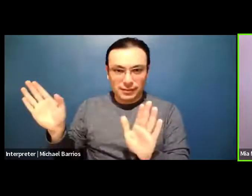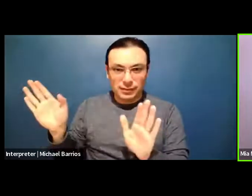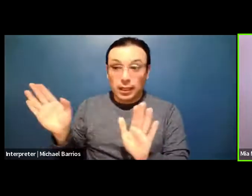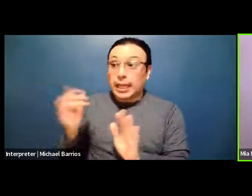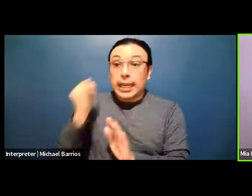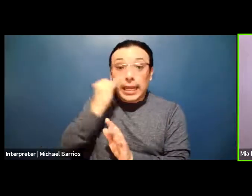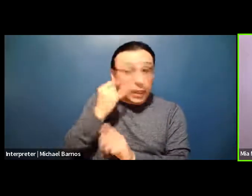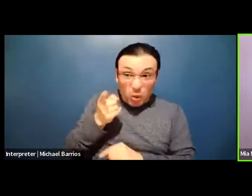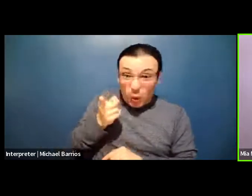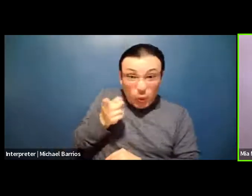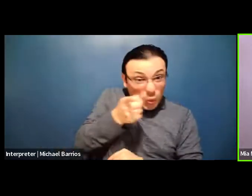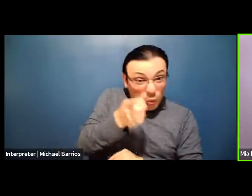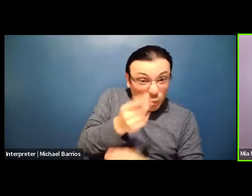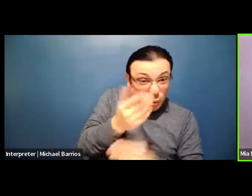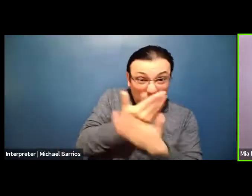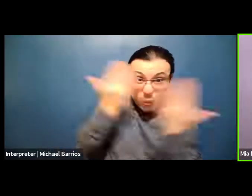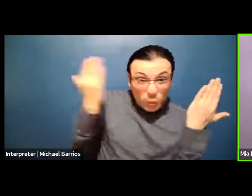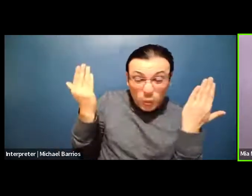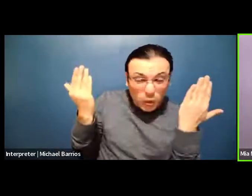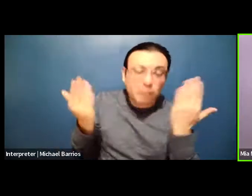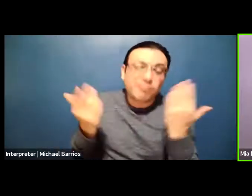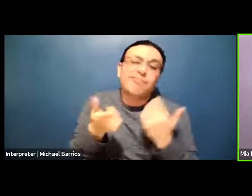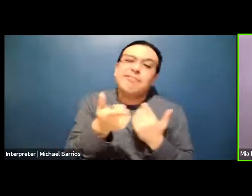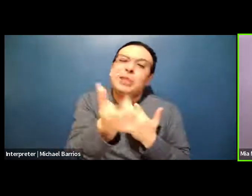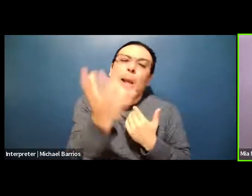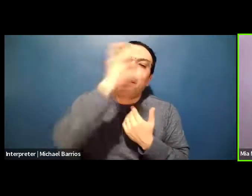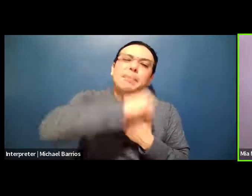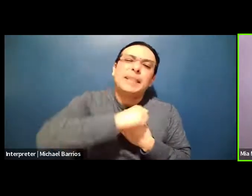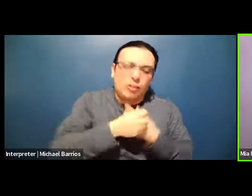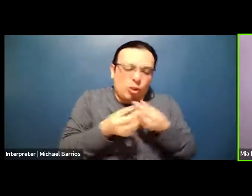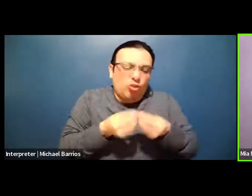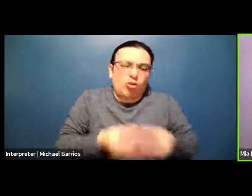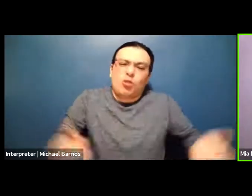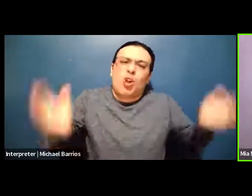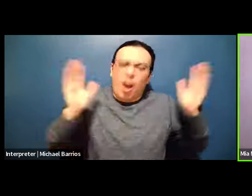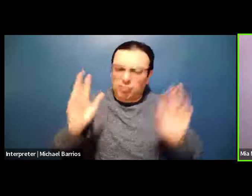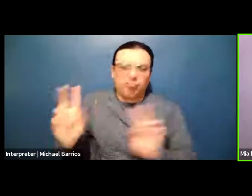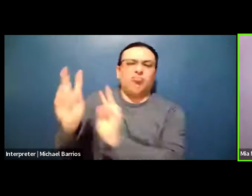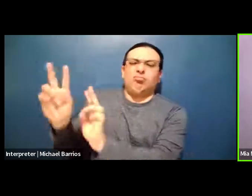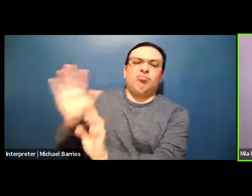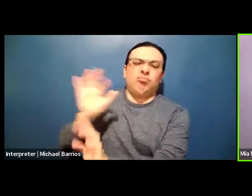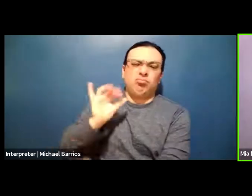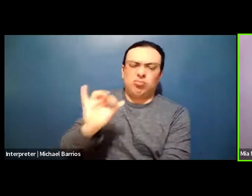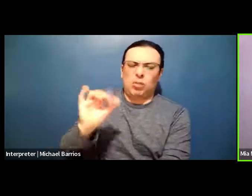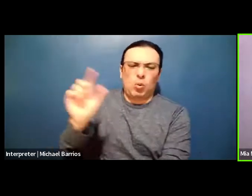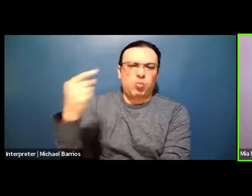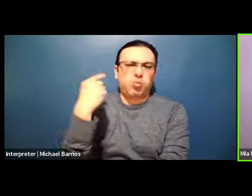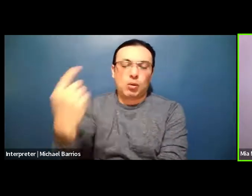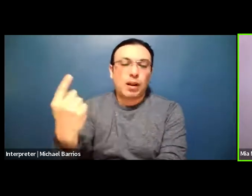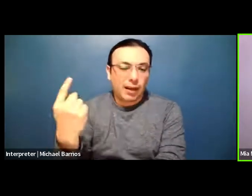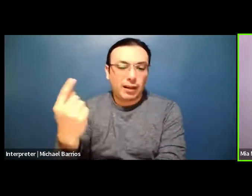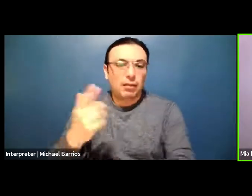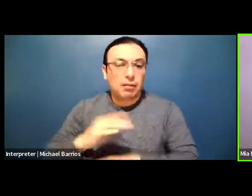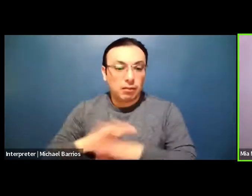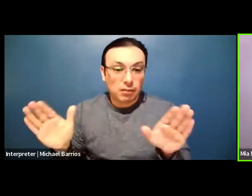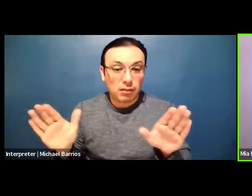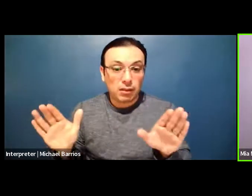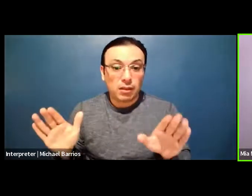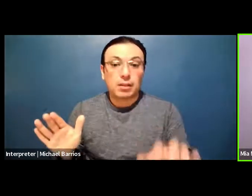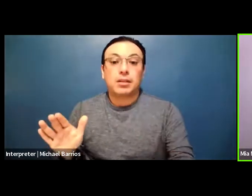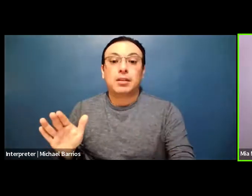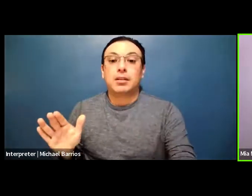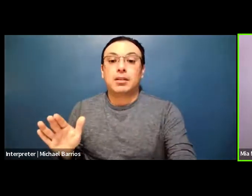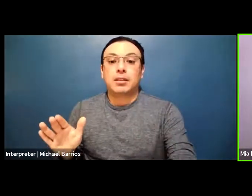belonging happens, even if that contradicts our own experiences with family as disabled children. For most of us, we were the